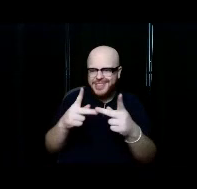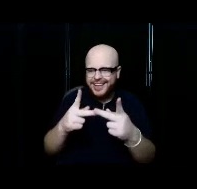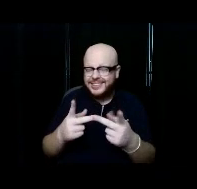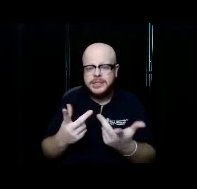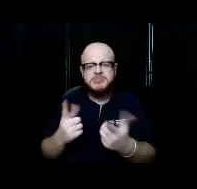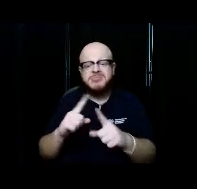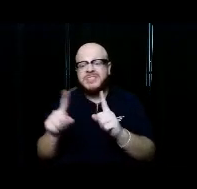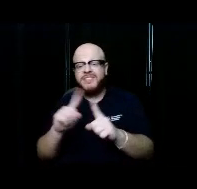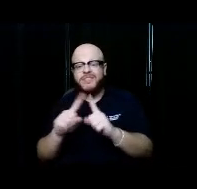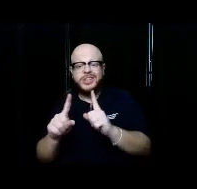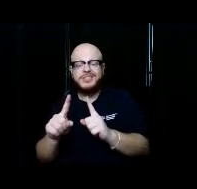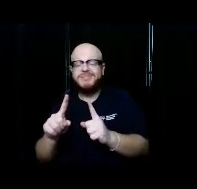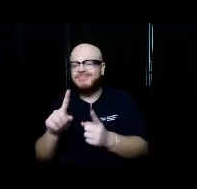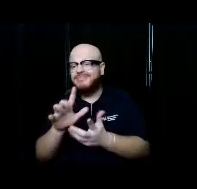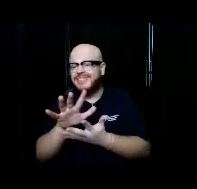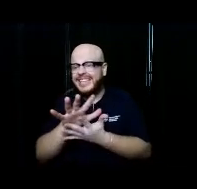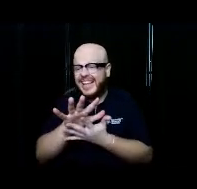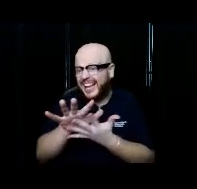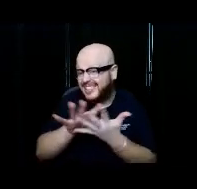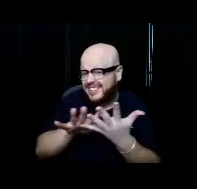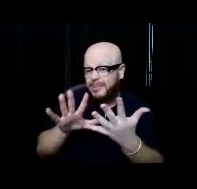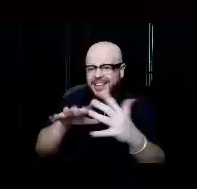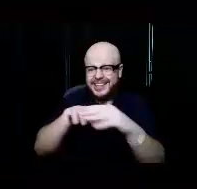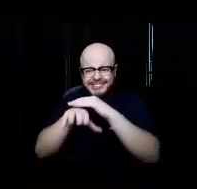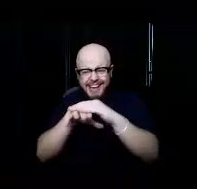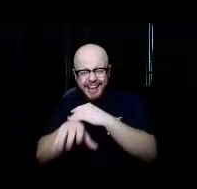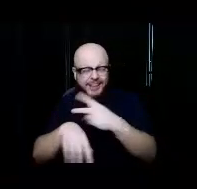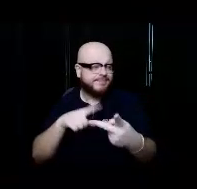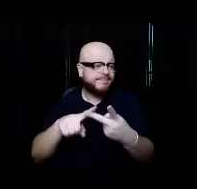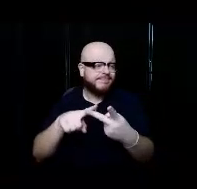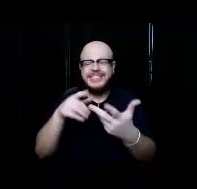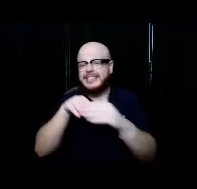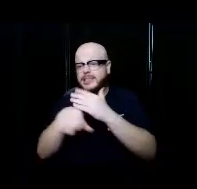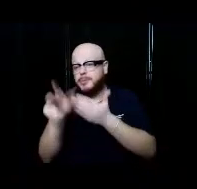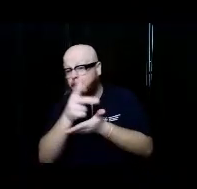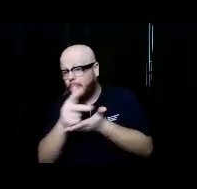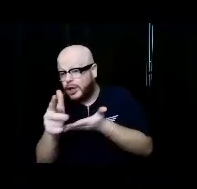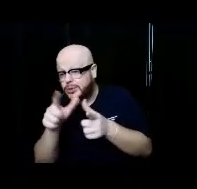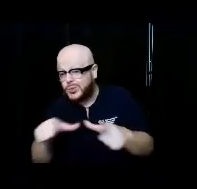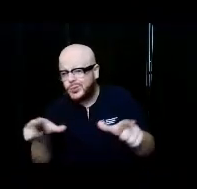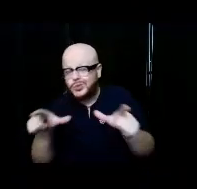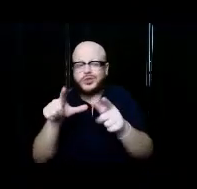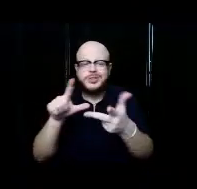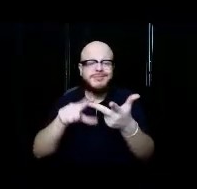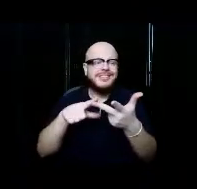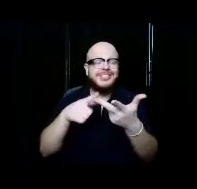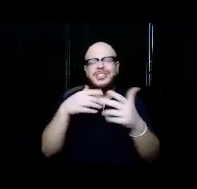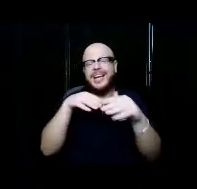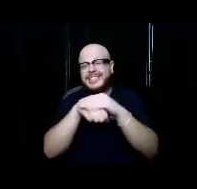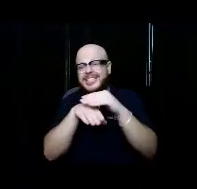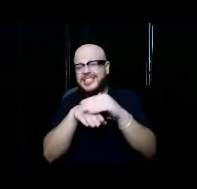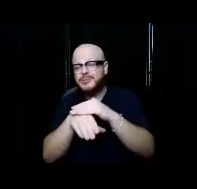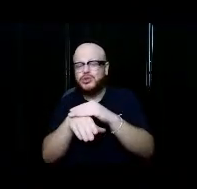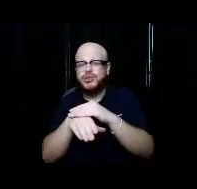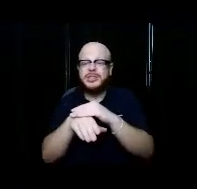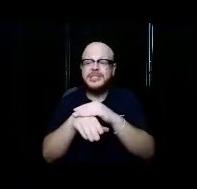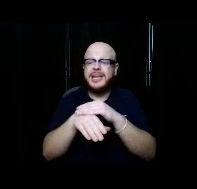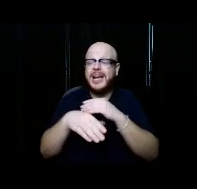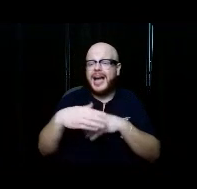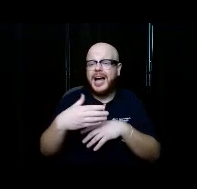and available features such as accessible parking locations, accessible entrances, accessible